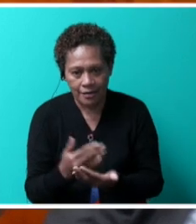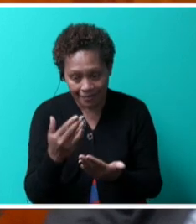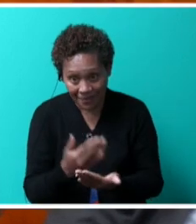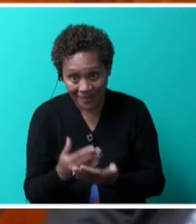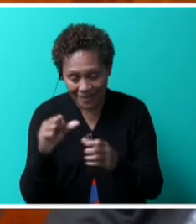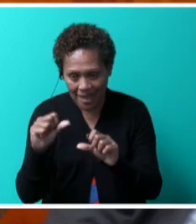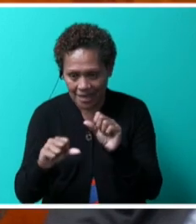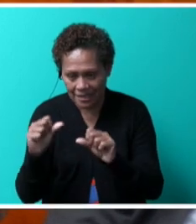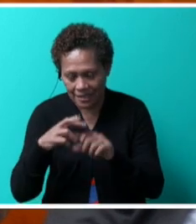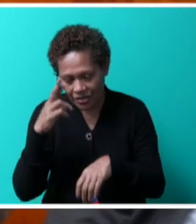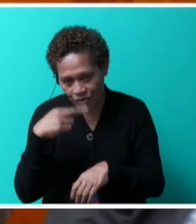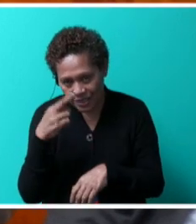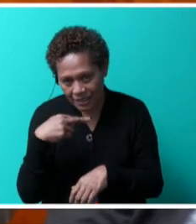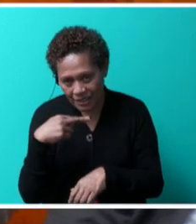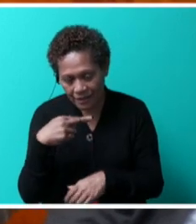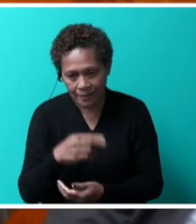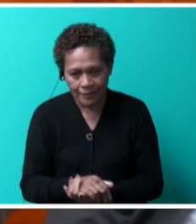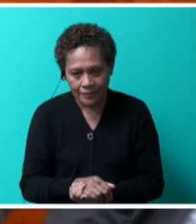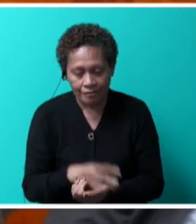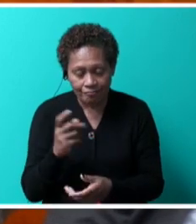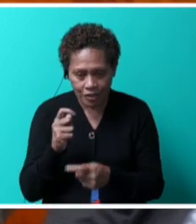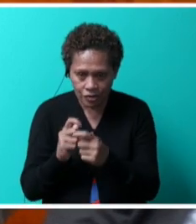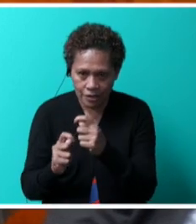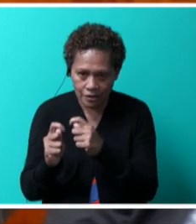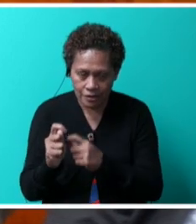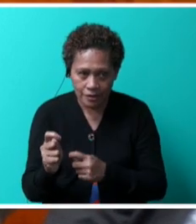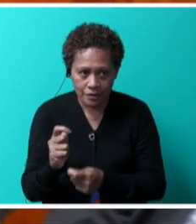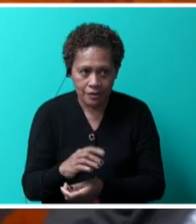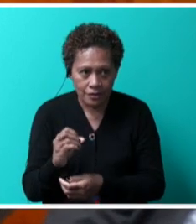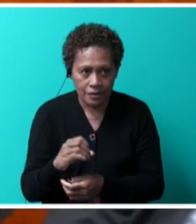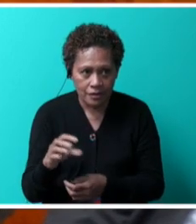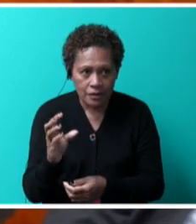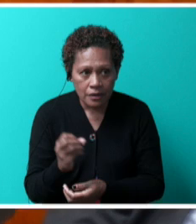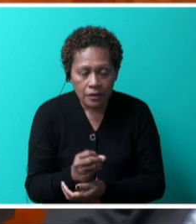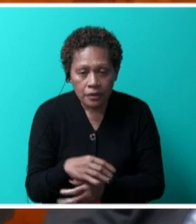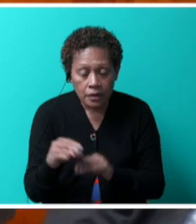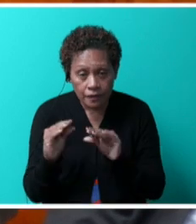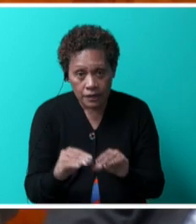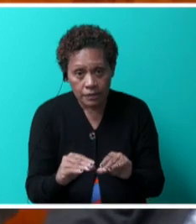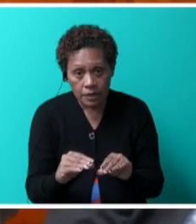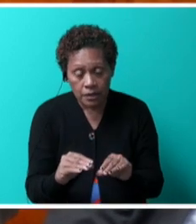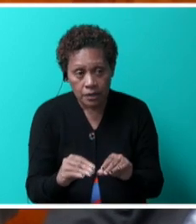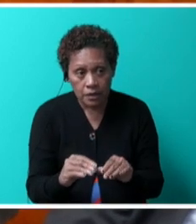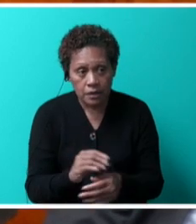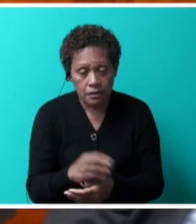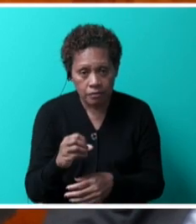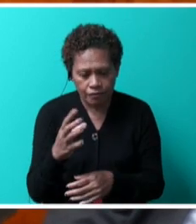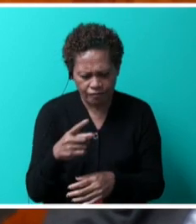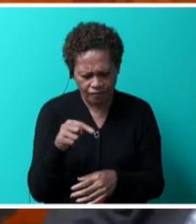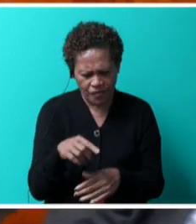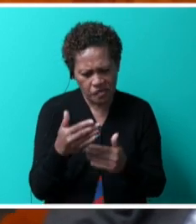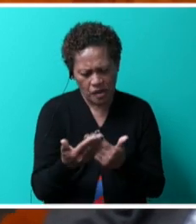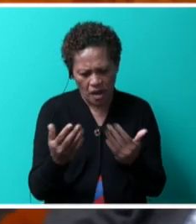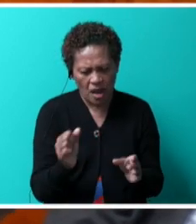the risks, trade-offs, priority investments, and potential